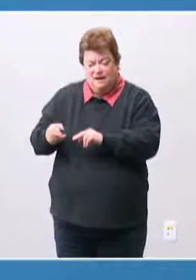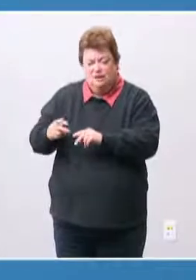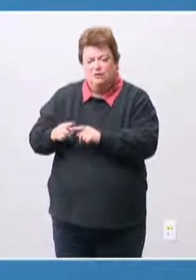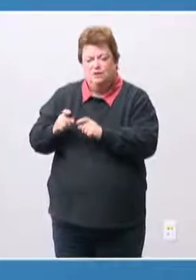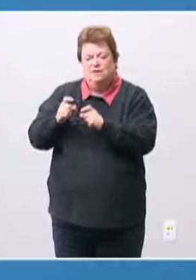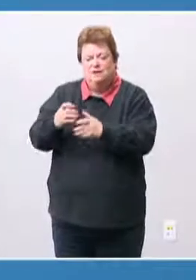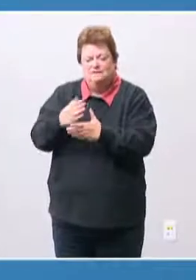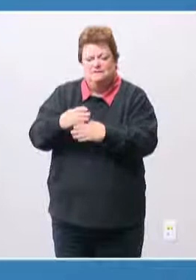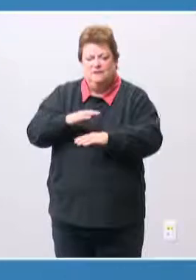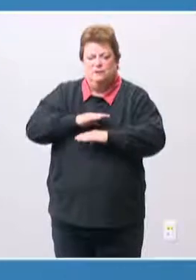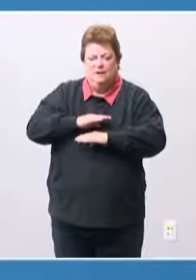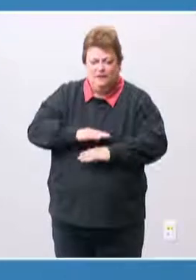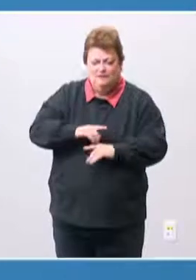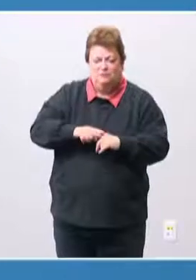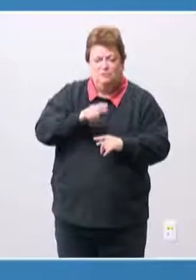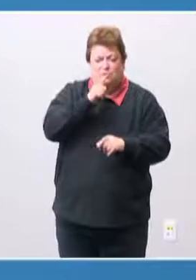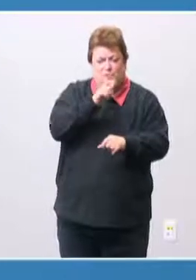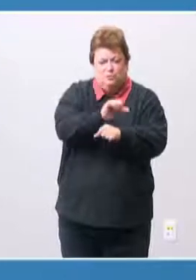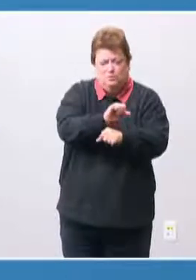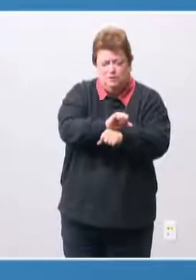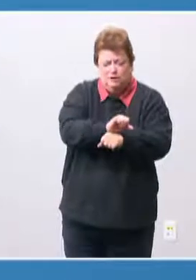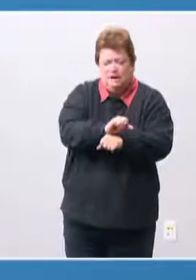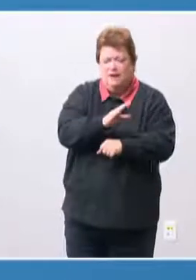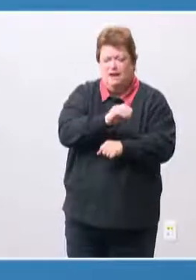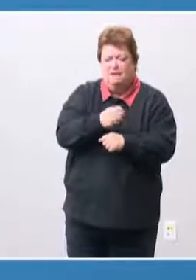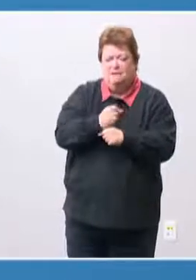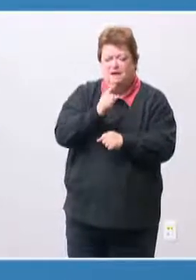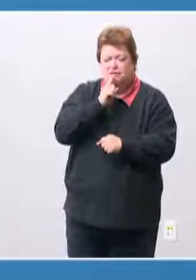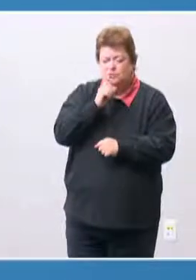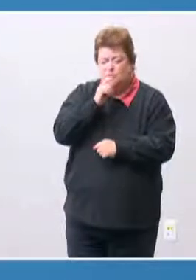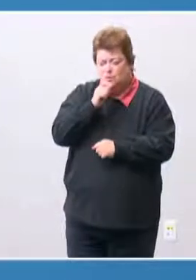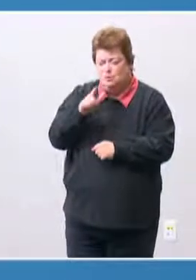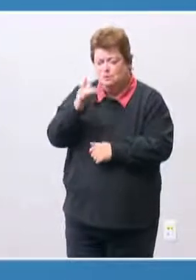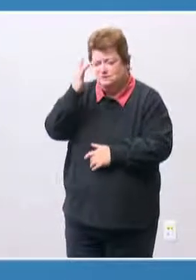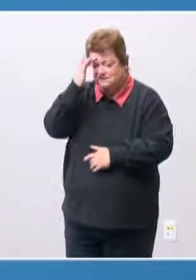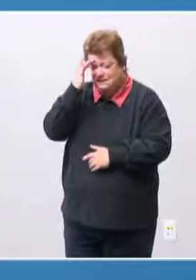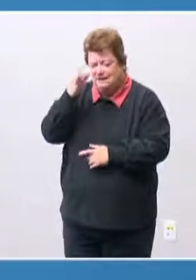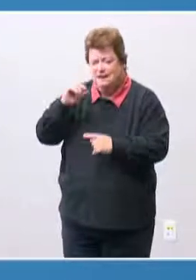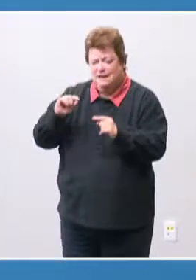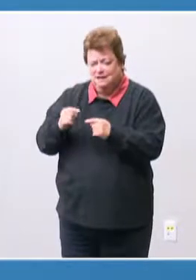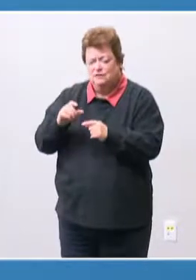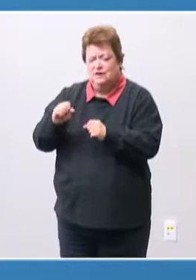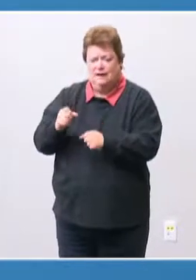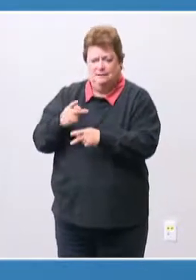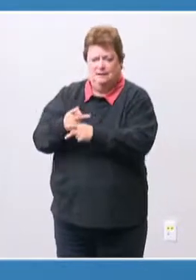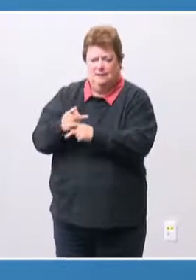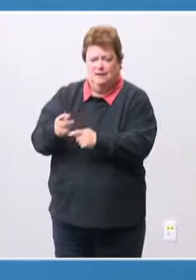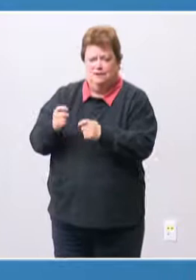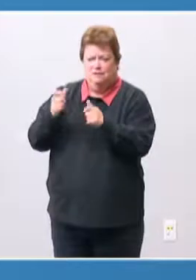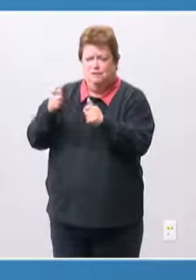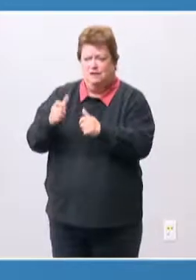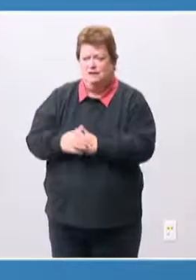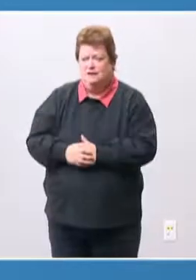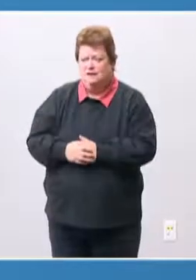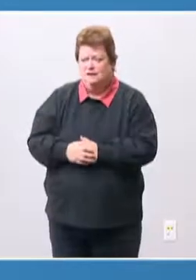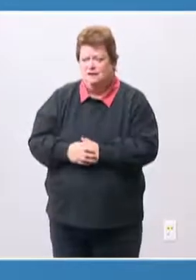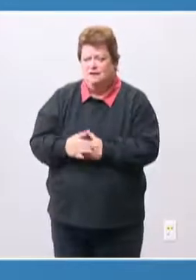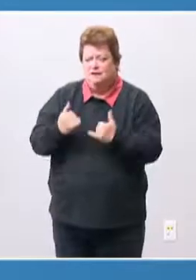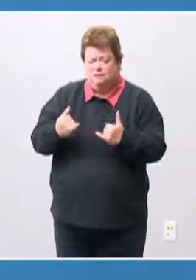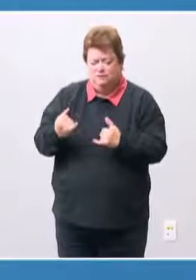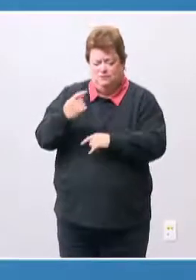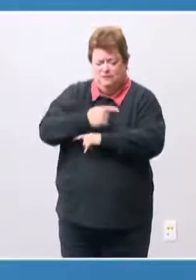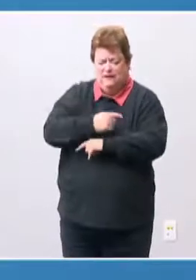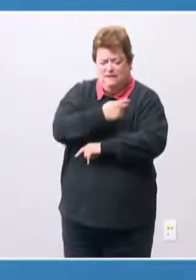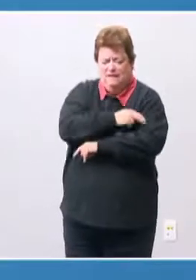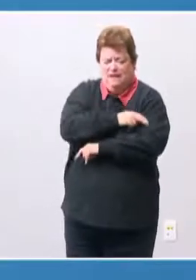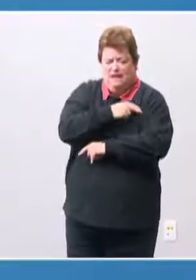medical professionals and to make sure that those who are sick or injured can be taken care of quickly. Today, the hospitals